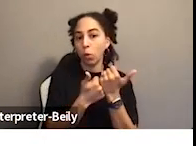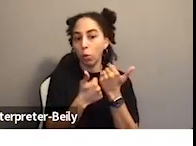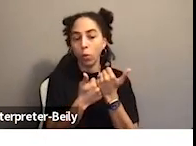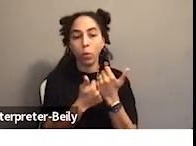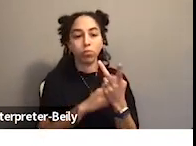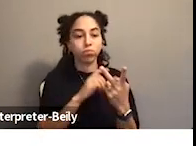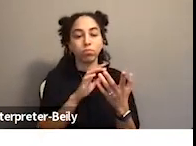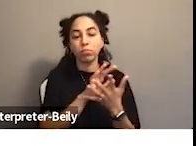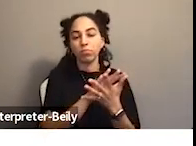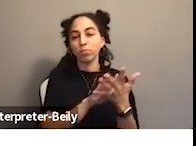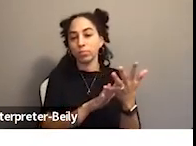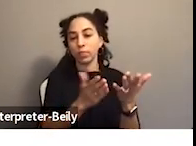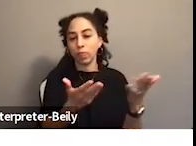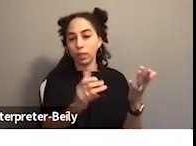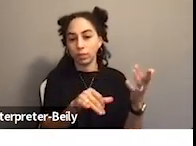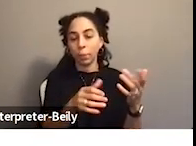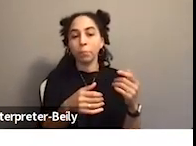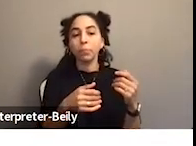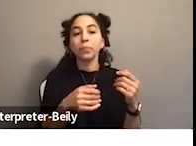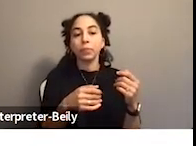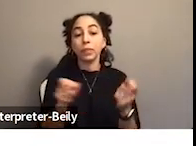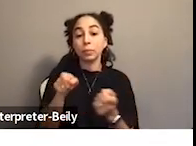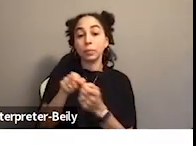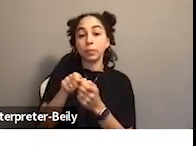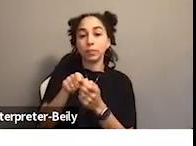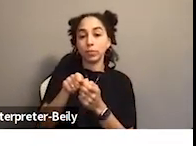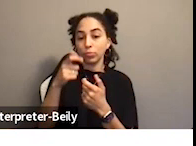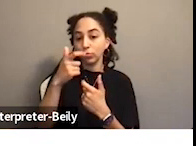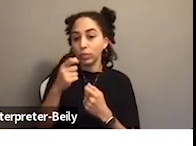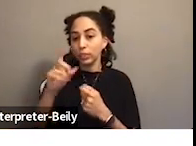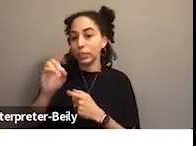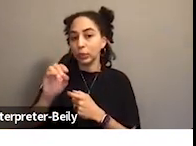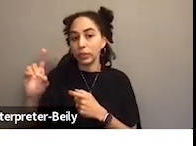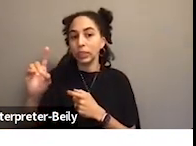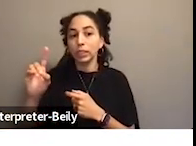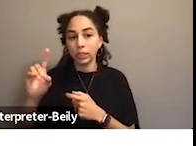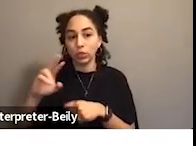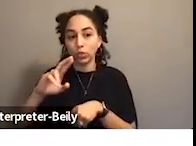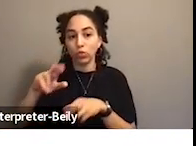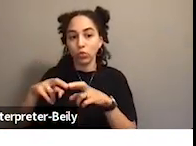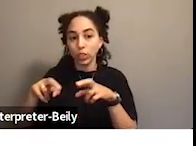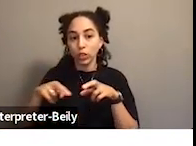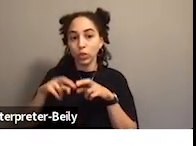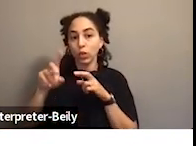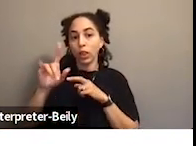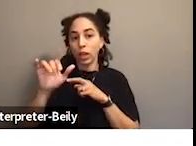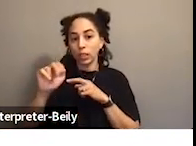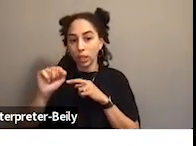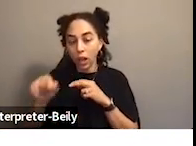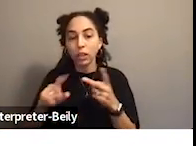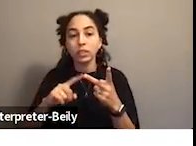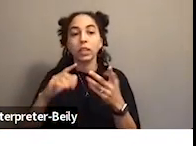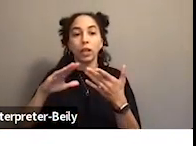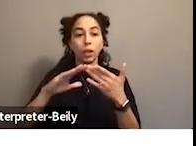and things like that. And of specific interest are the DODD regional liaisons and the DODD